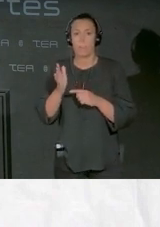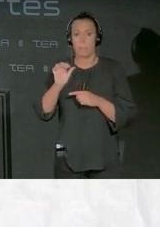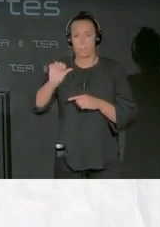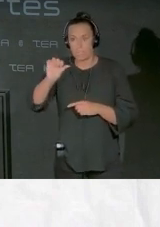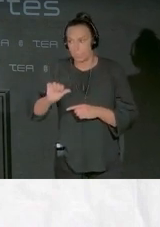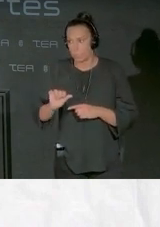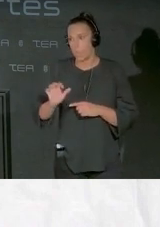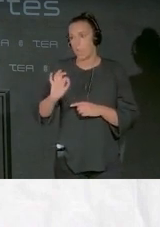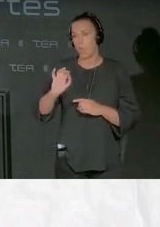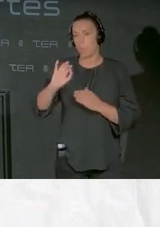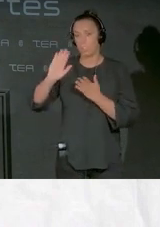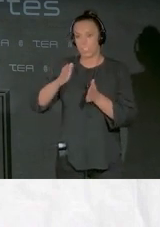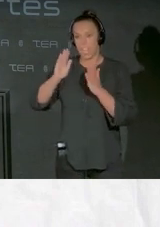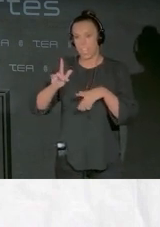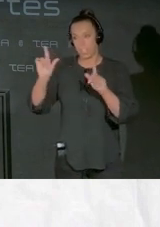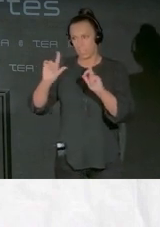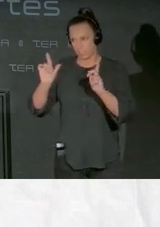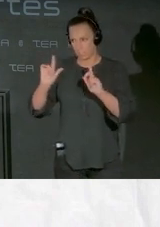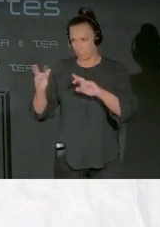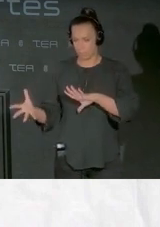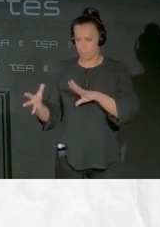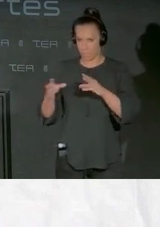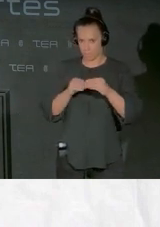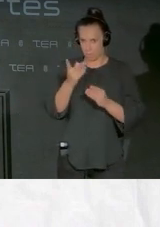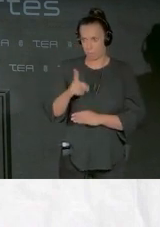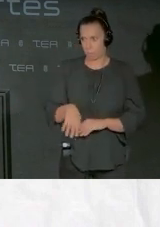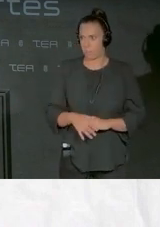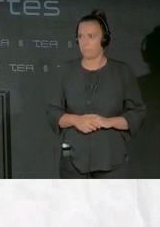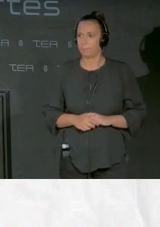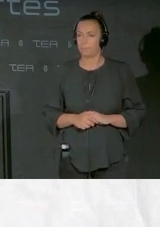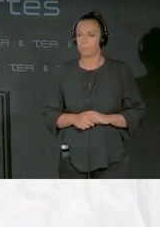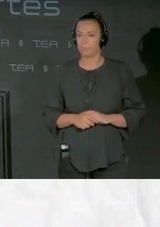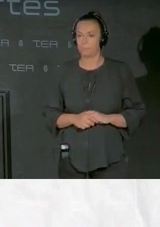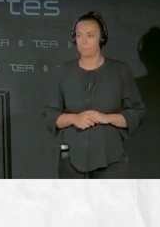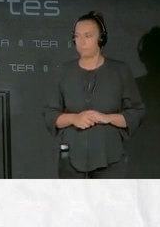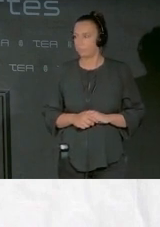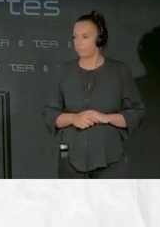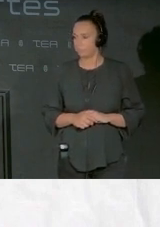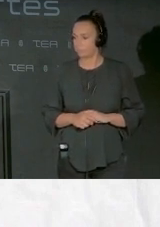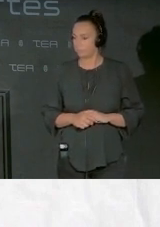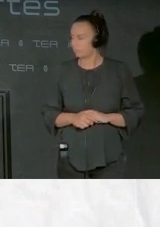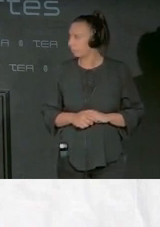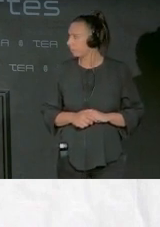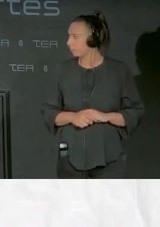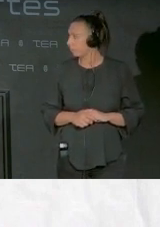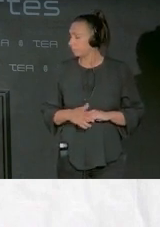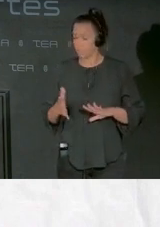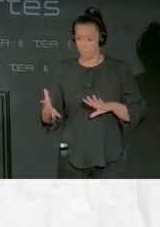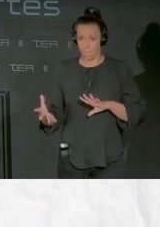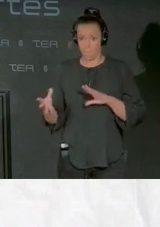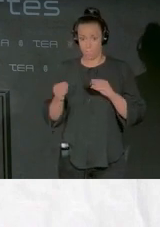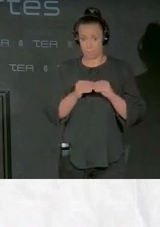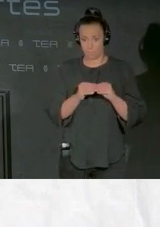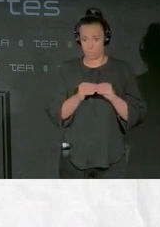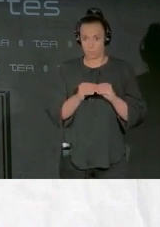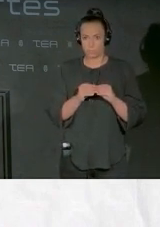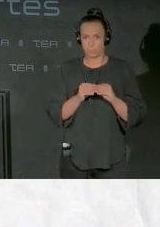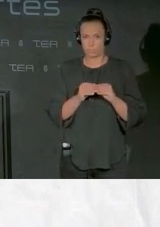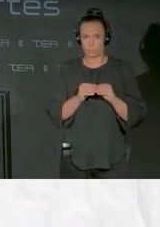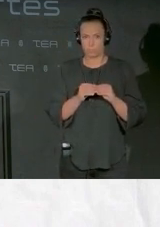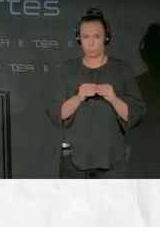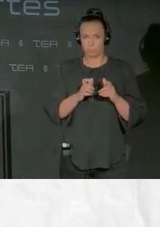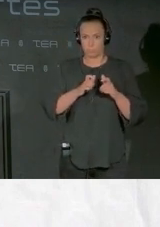Us or others, there's been an increase by 47% between 21 and 22 worldwide.